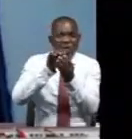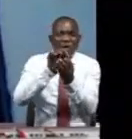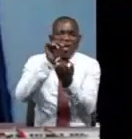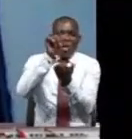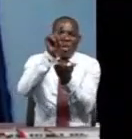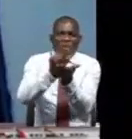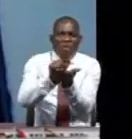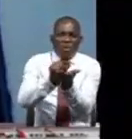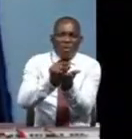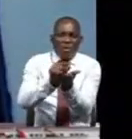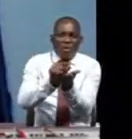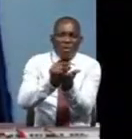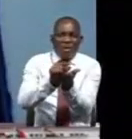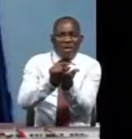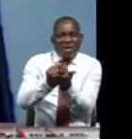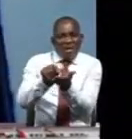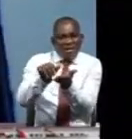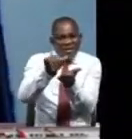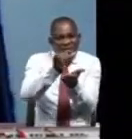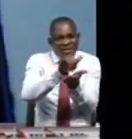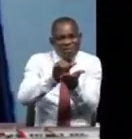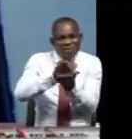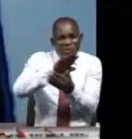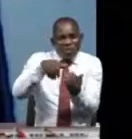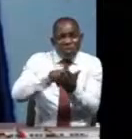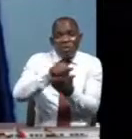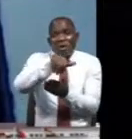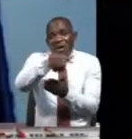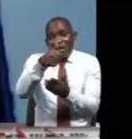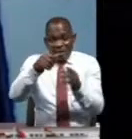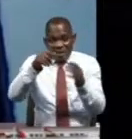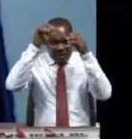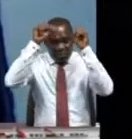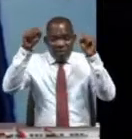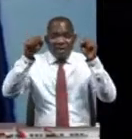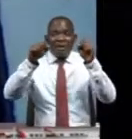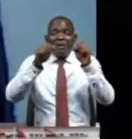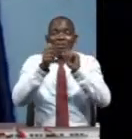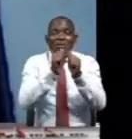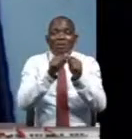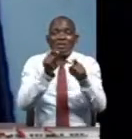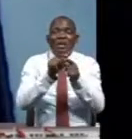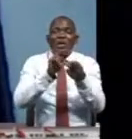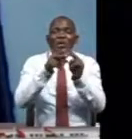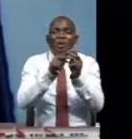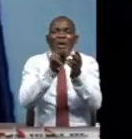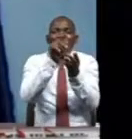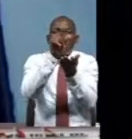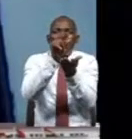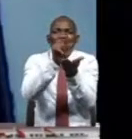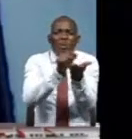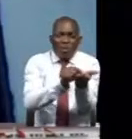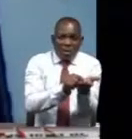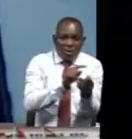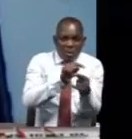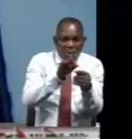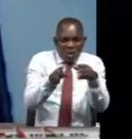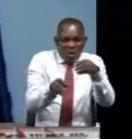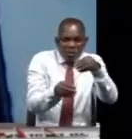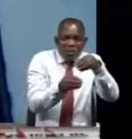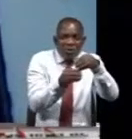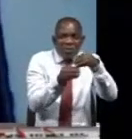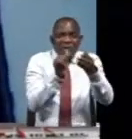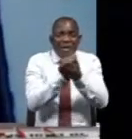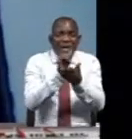reduced, and similarly, all the other presidential candidates also had their figures reduced. But the totals of